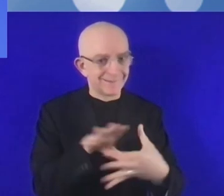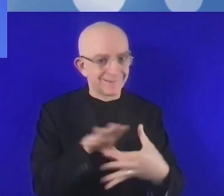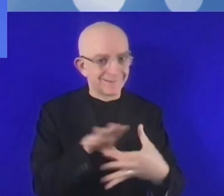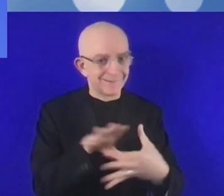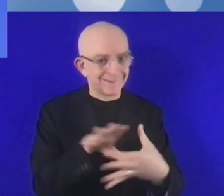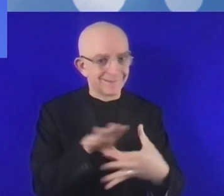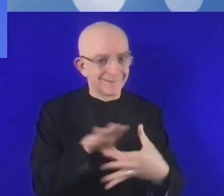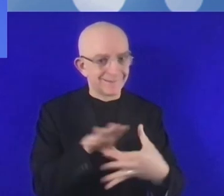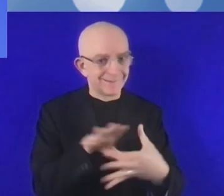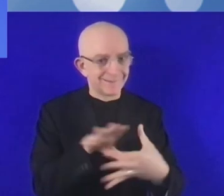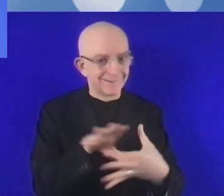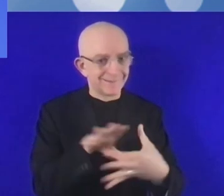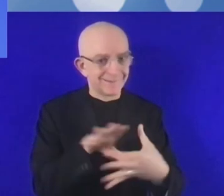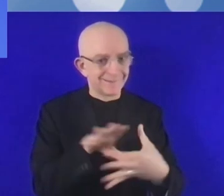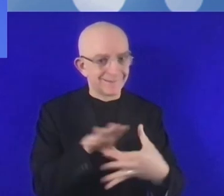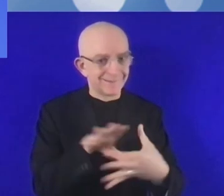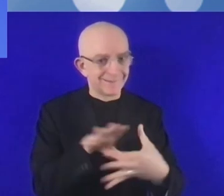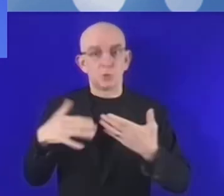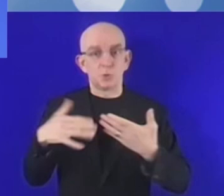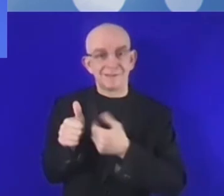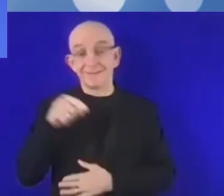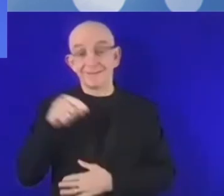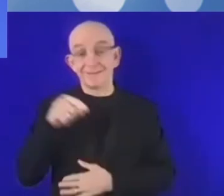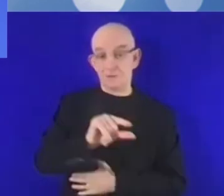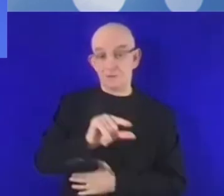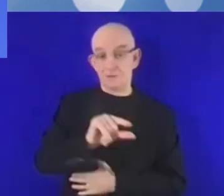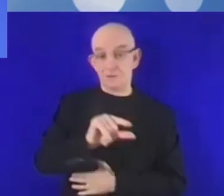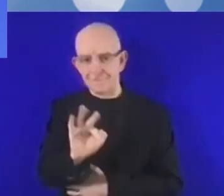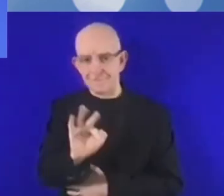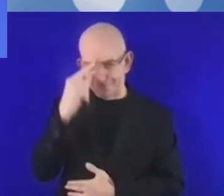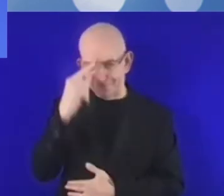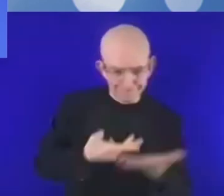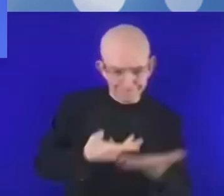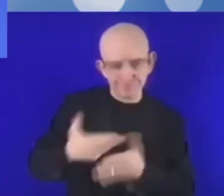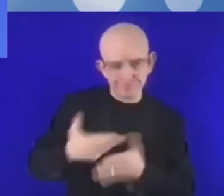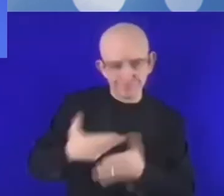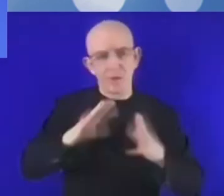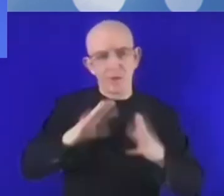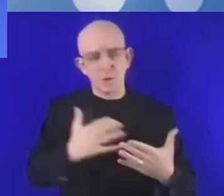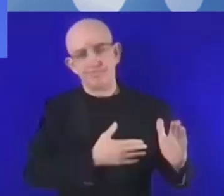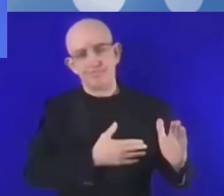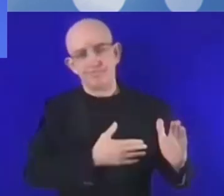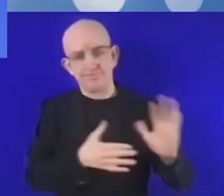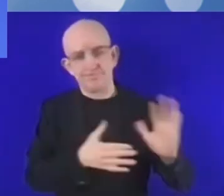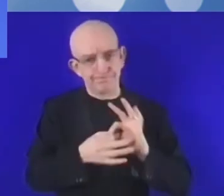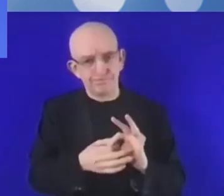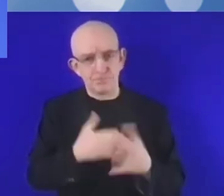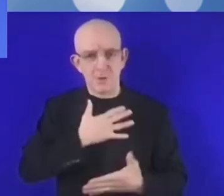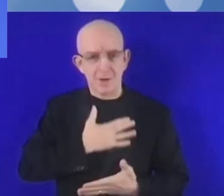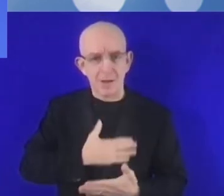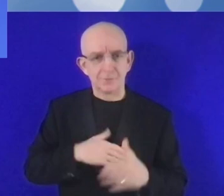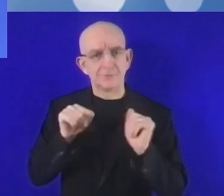for shaping a digital future for the world, turning the COVID-19 crisis into